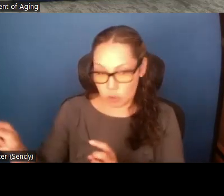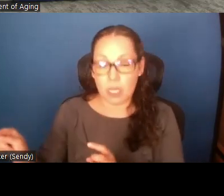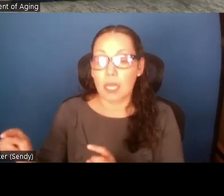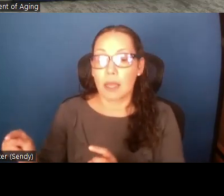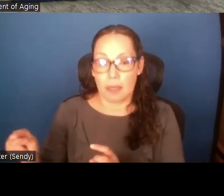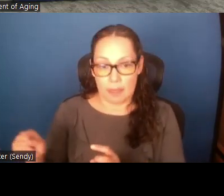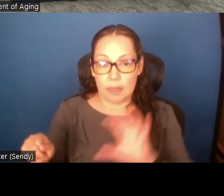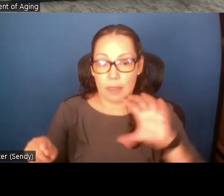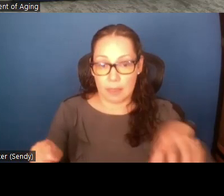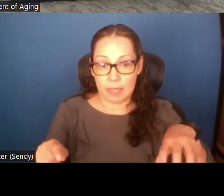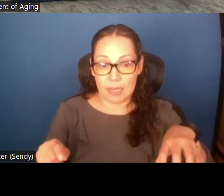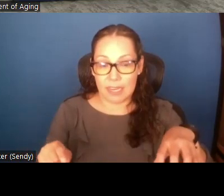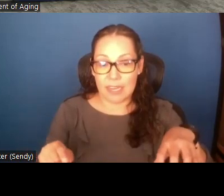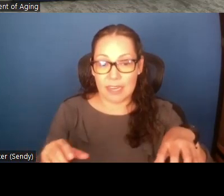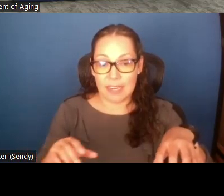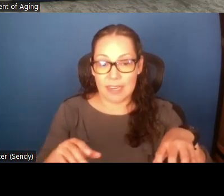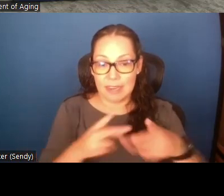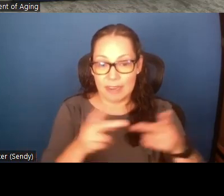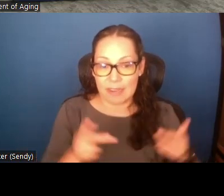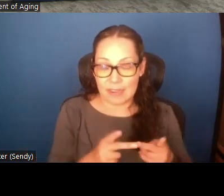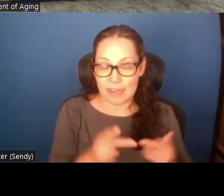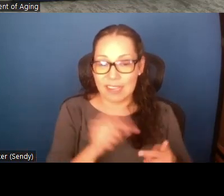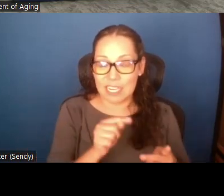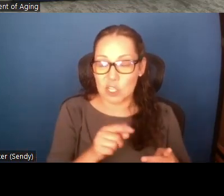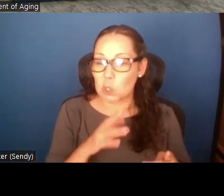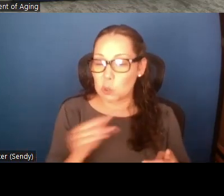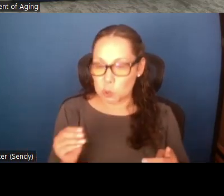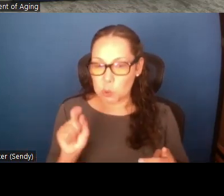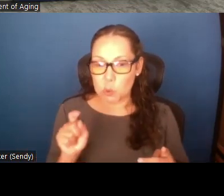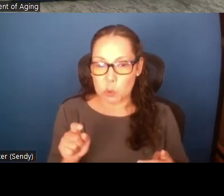should, to the extent possible, extend